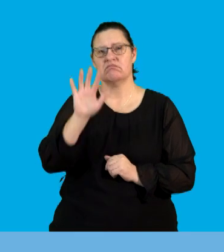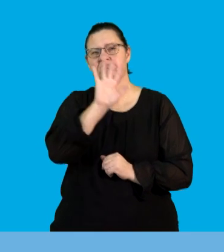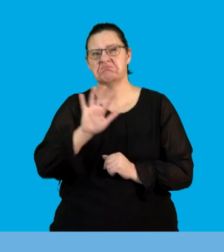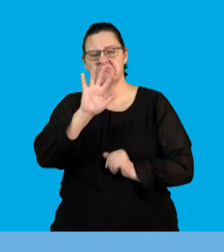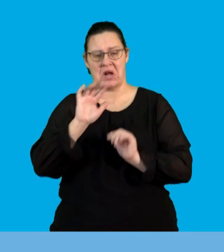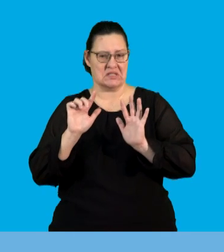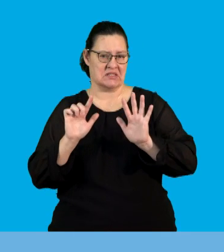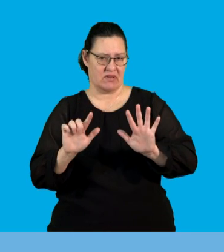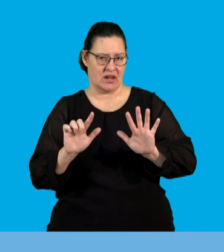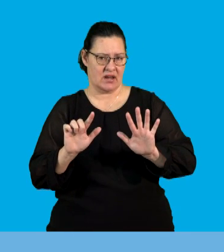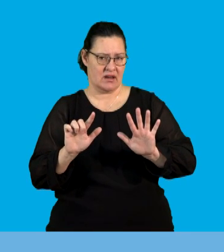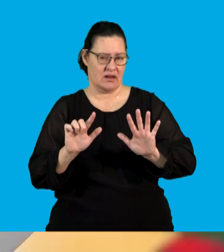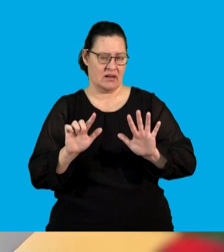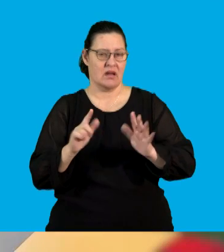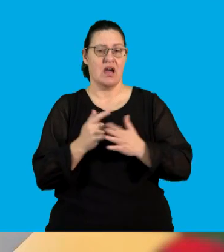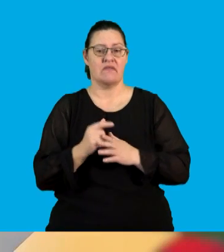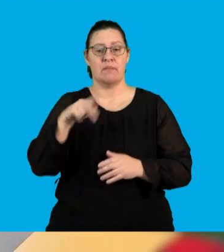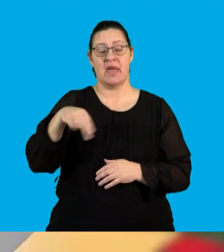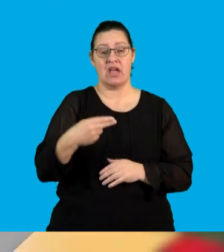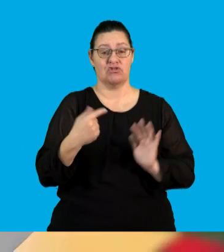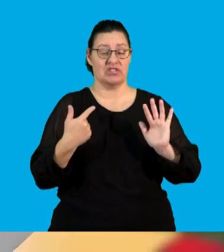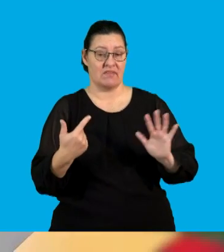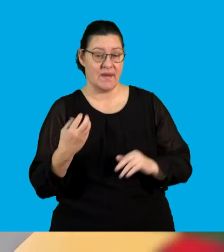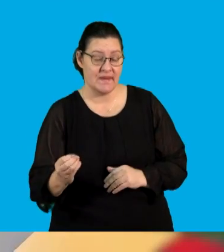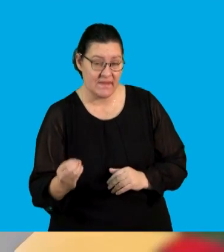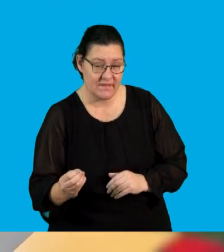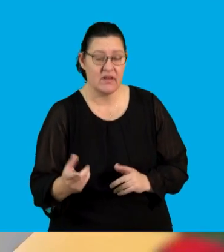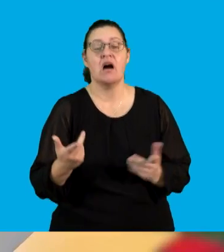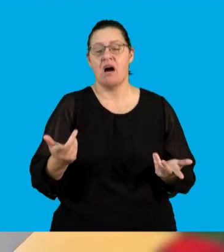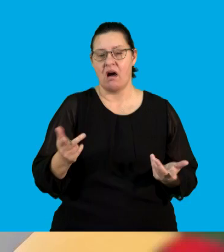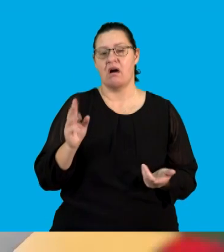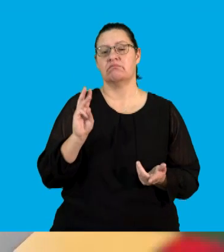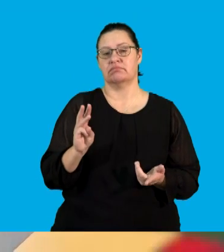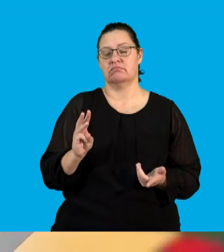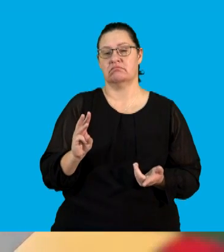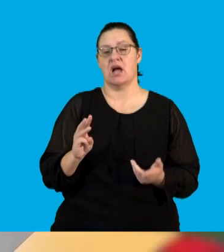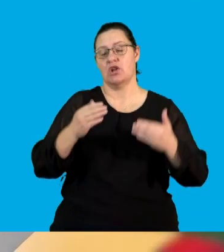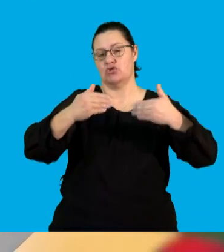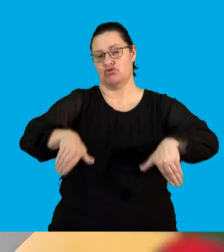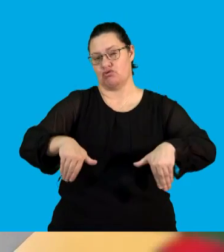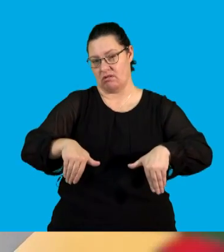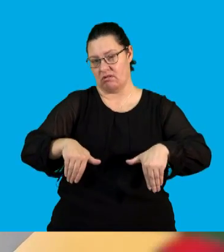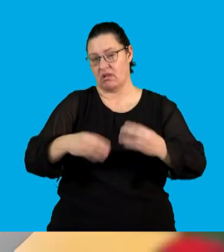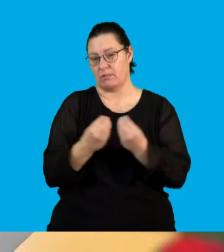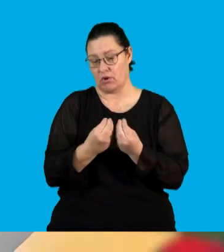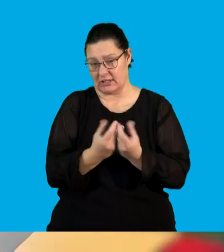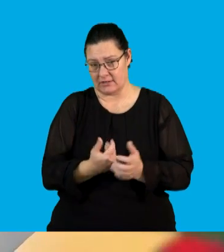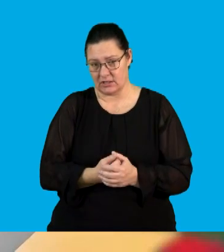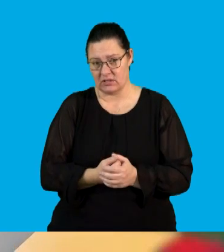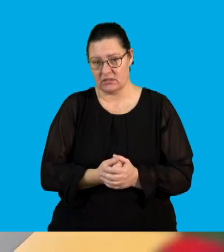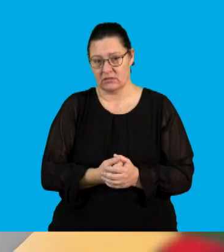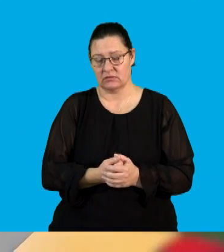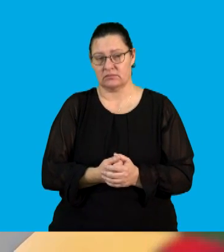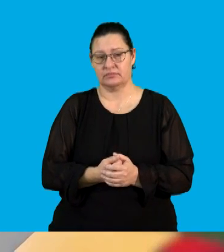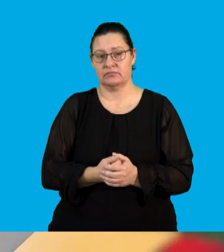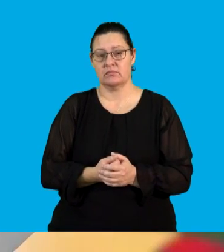be around 7. And remember, if a substance has a pH of 7, then it is going to be a neutral substance. So the